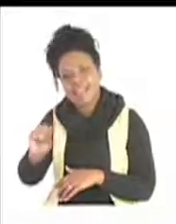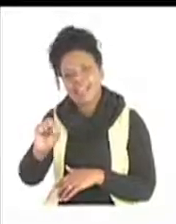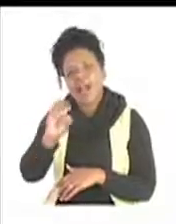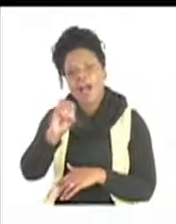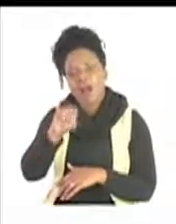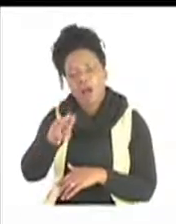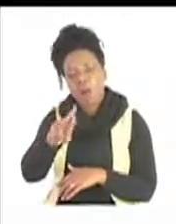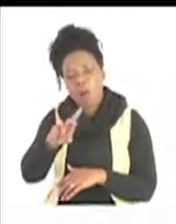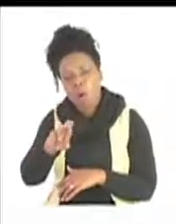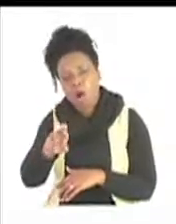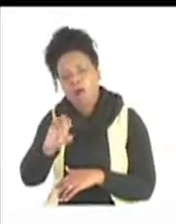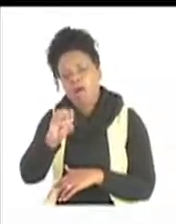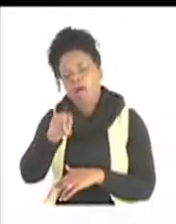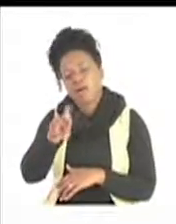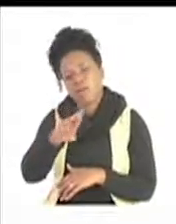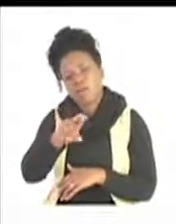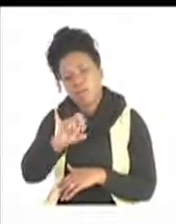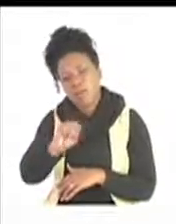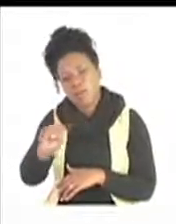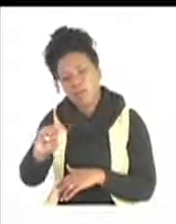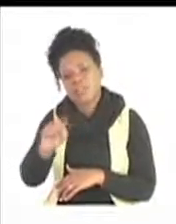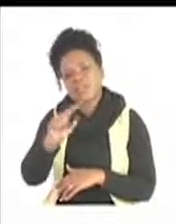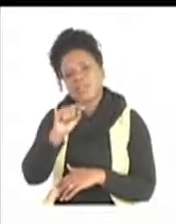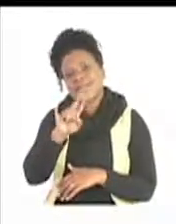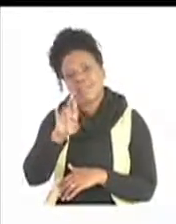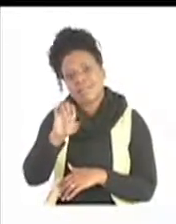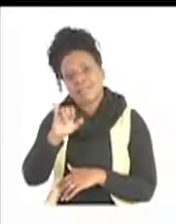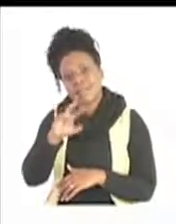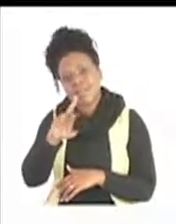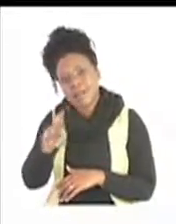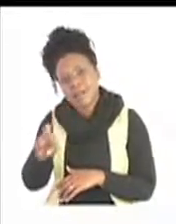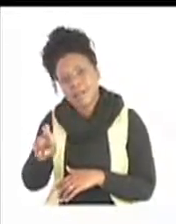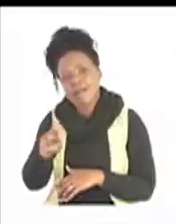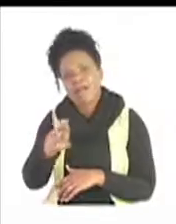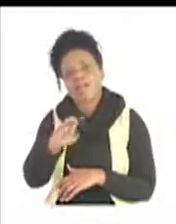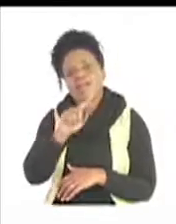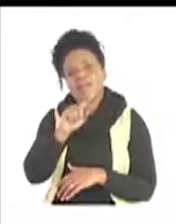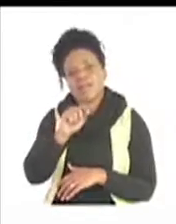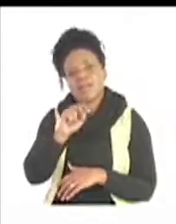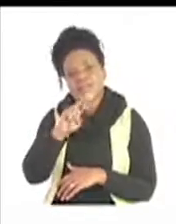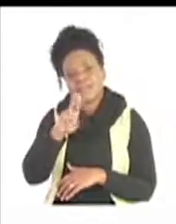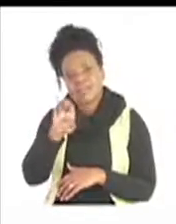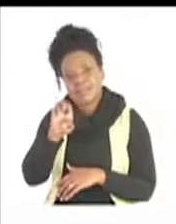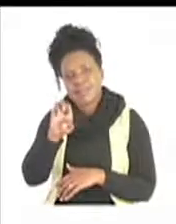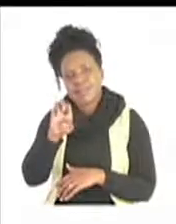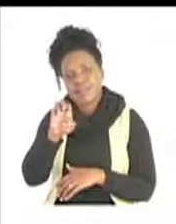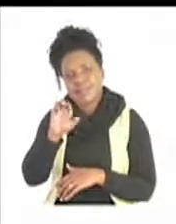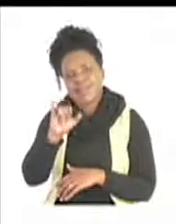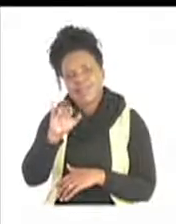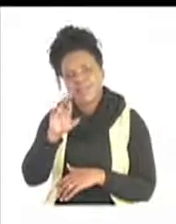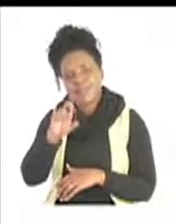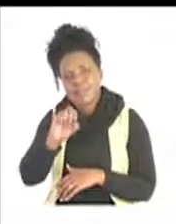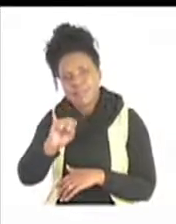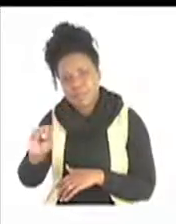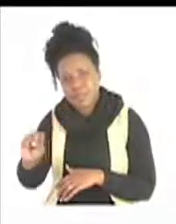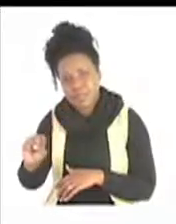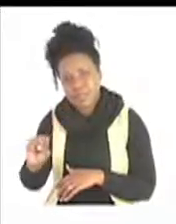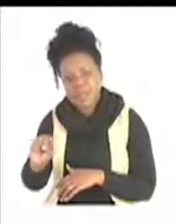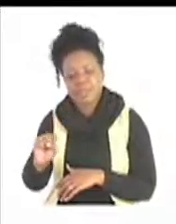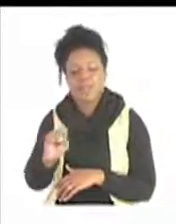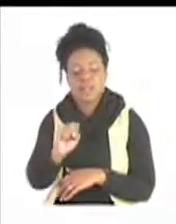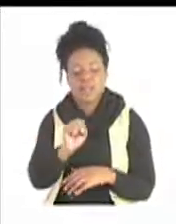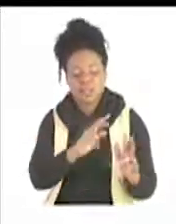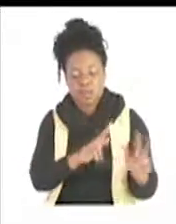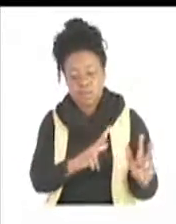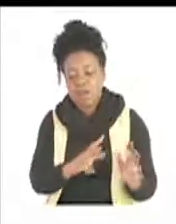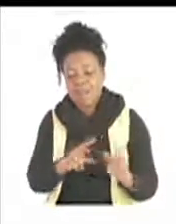hers, our, ours, theirs. When you are referring to things, it